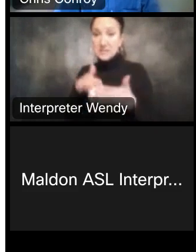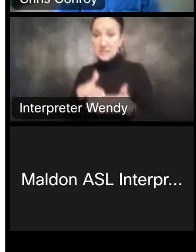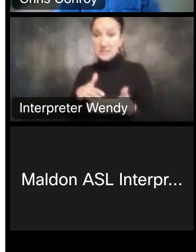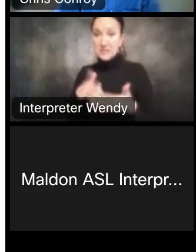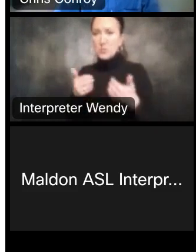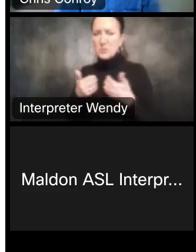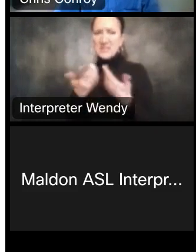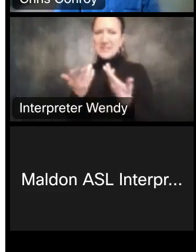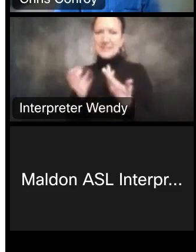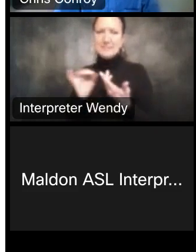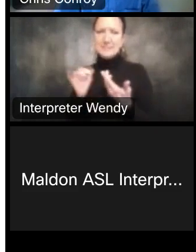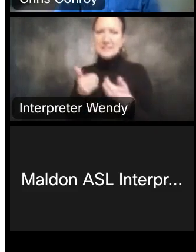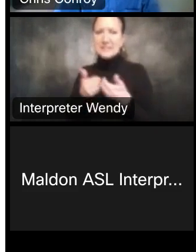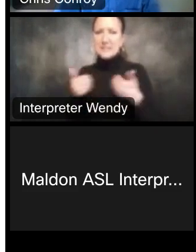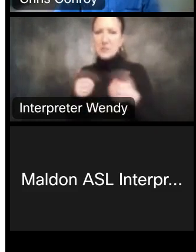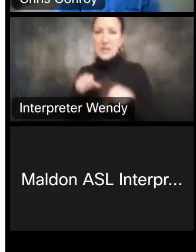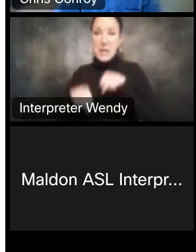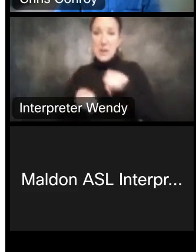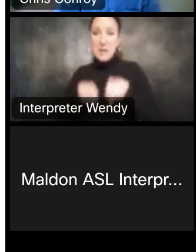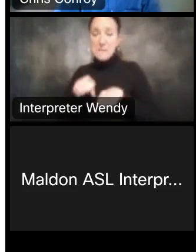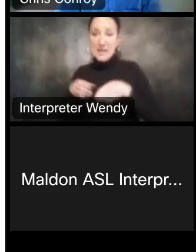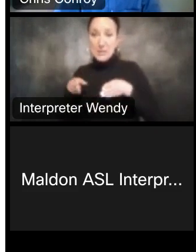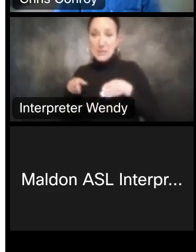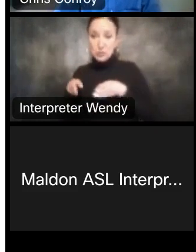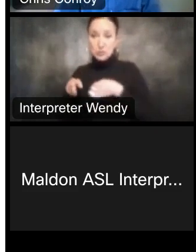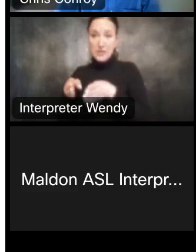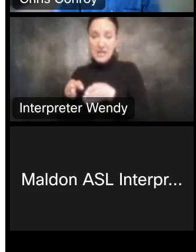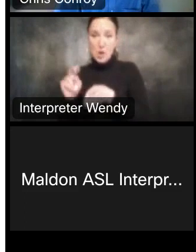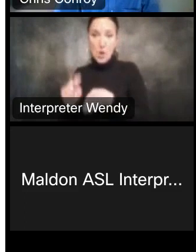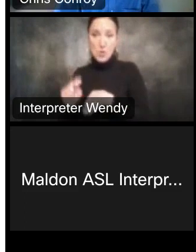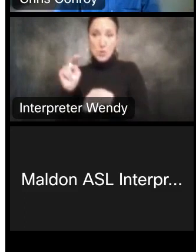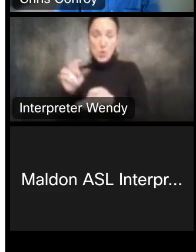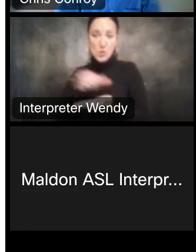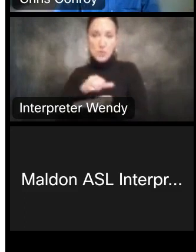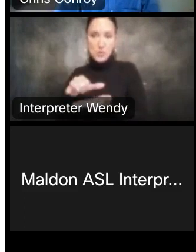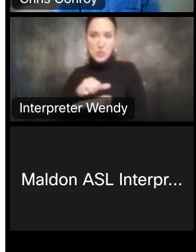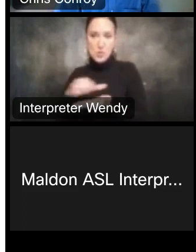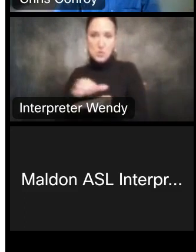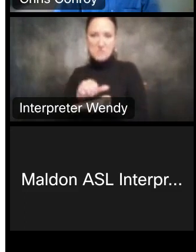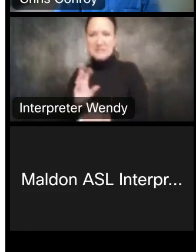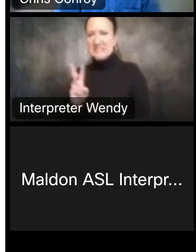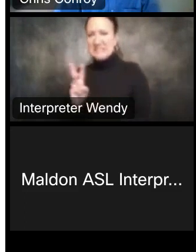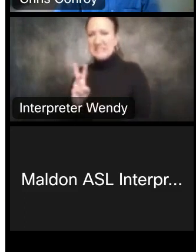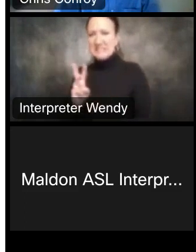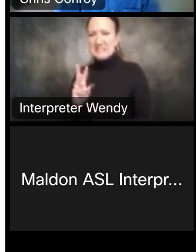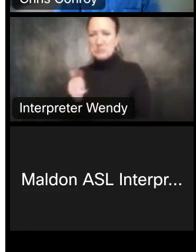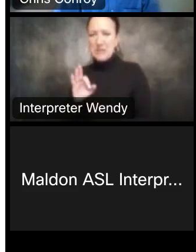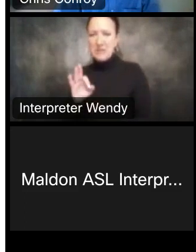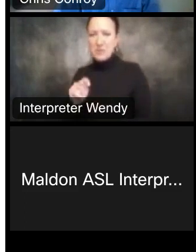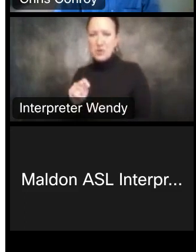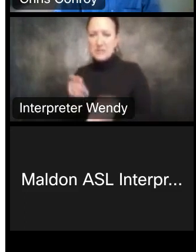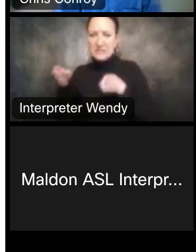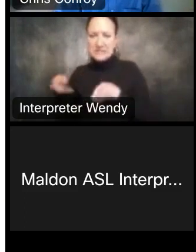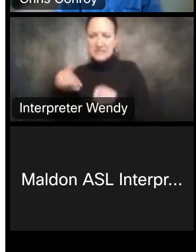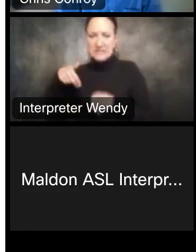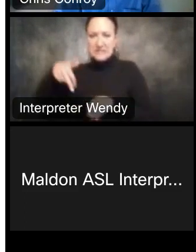separated bike trail north side of New York Avenue, separate from a 6 to 10 foot wide sidewalk. Both of